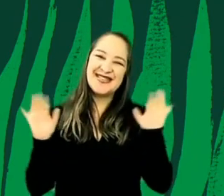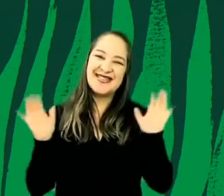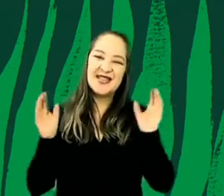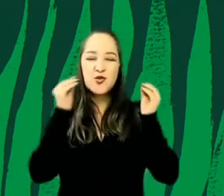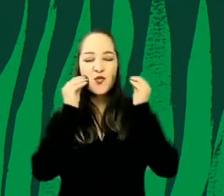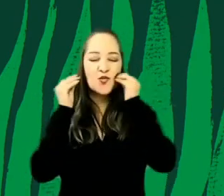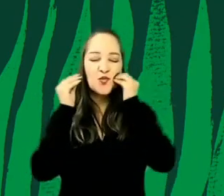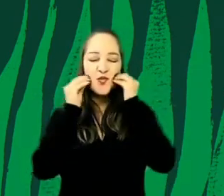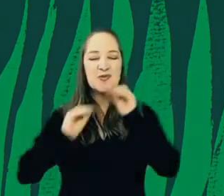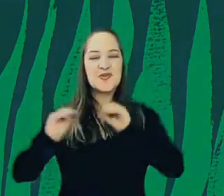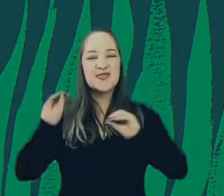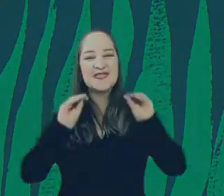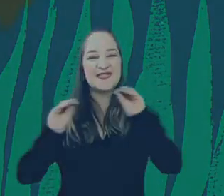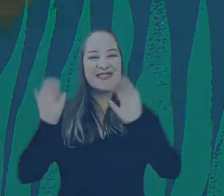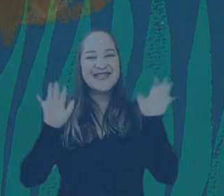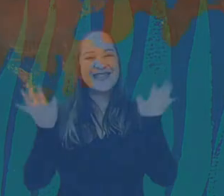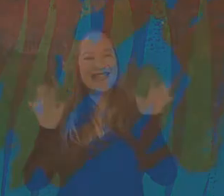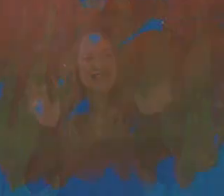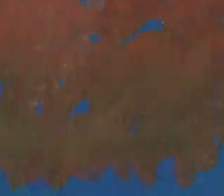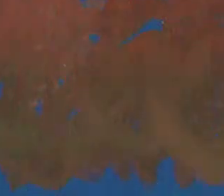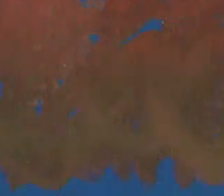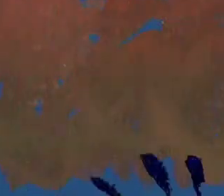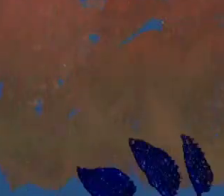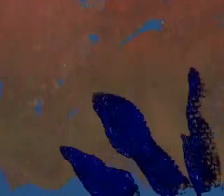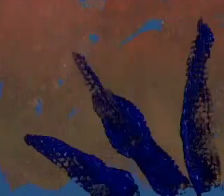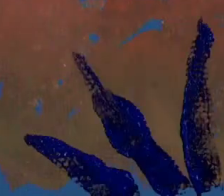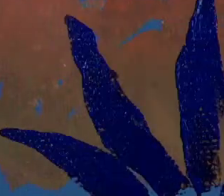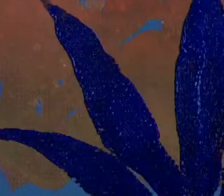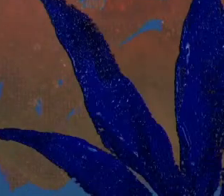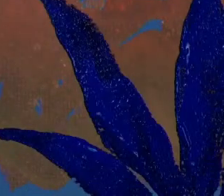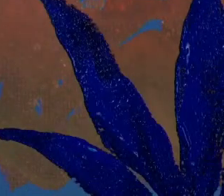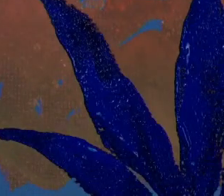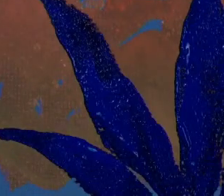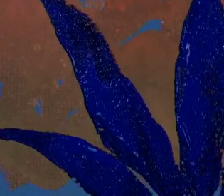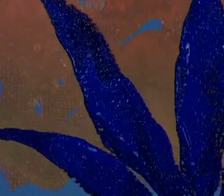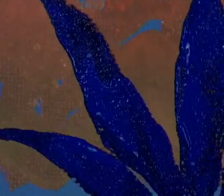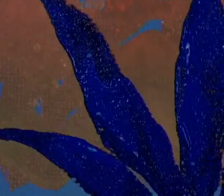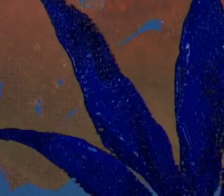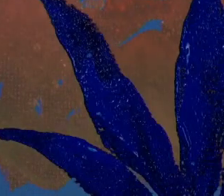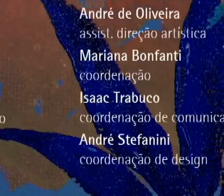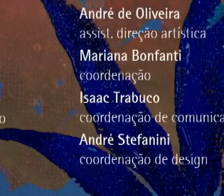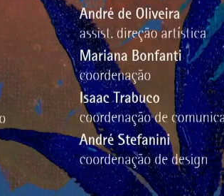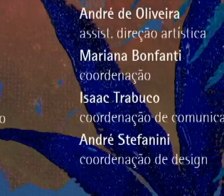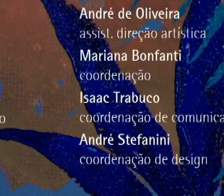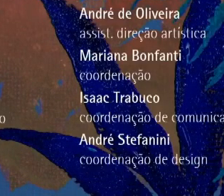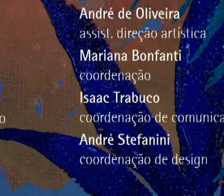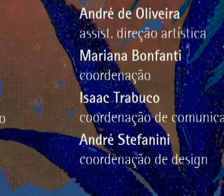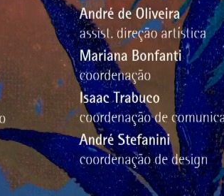Bye. Bye.